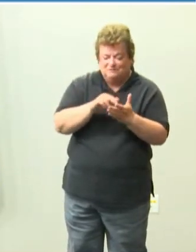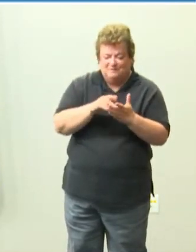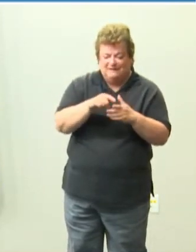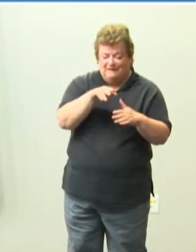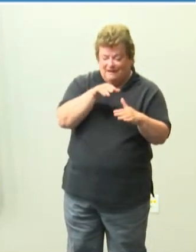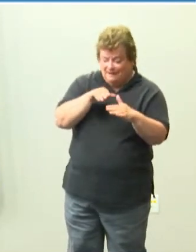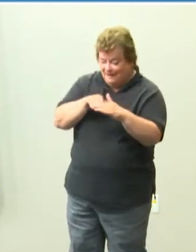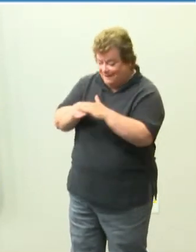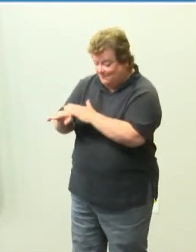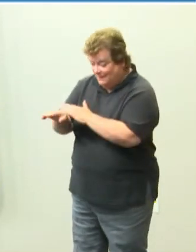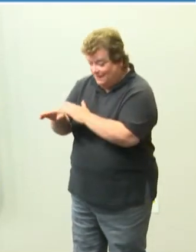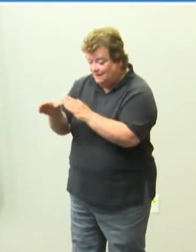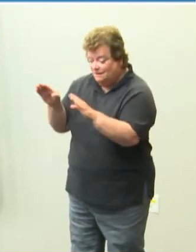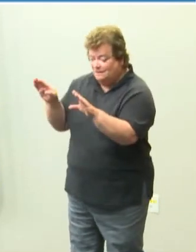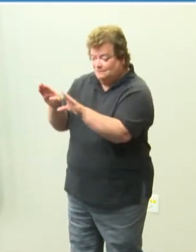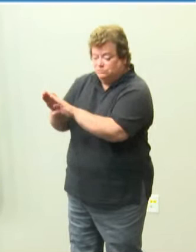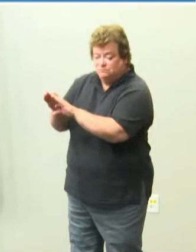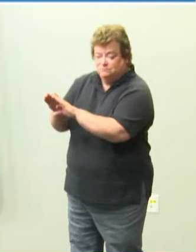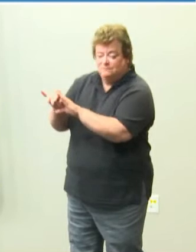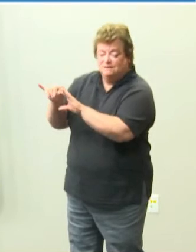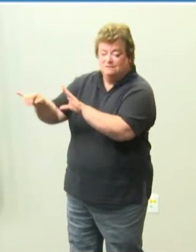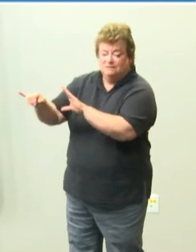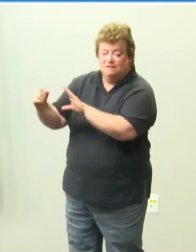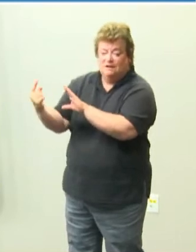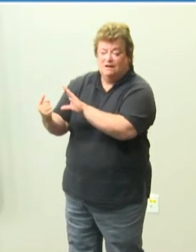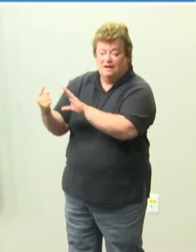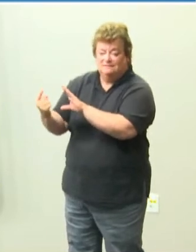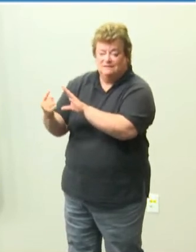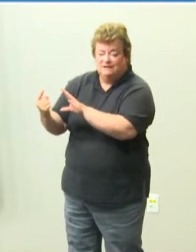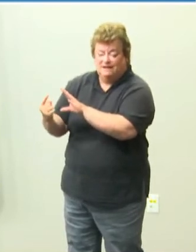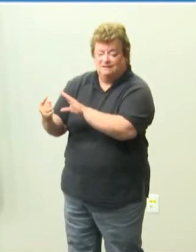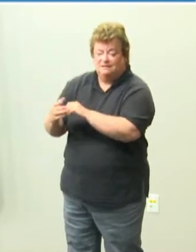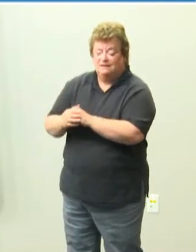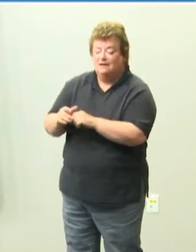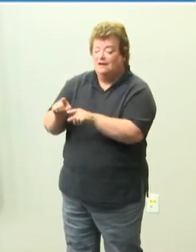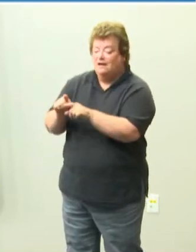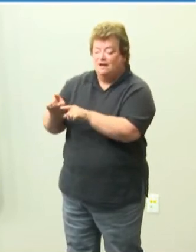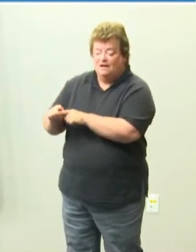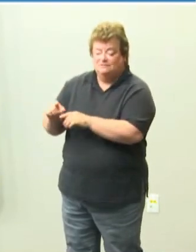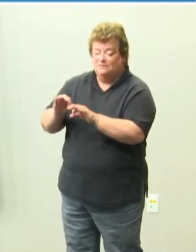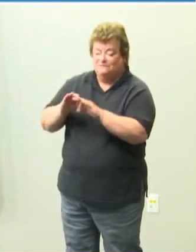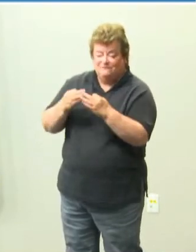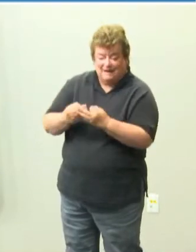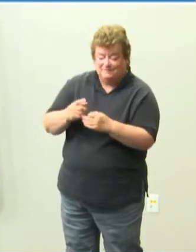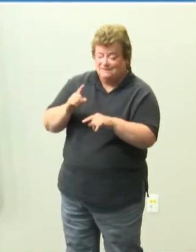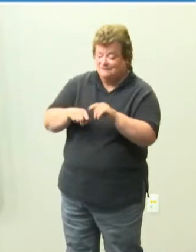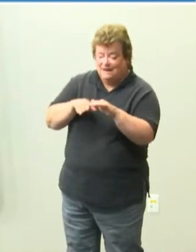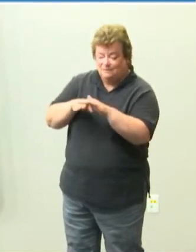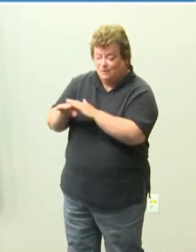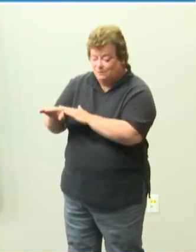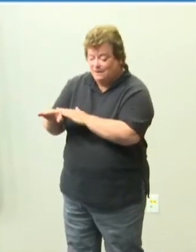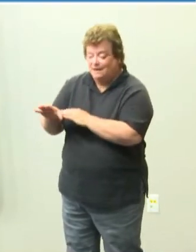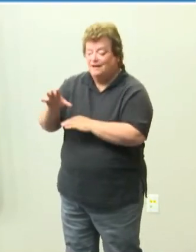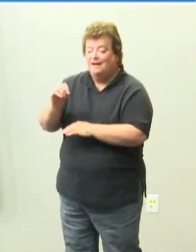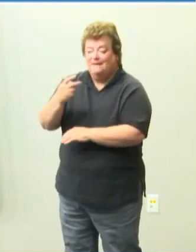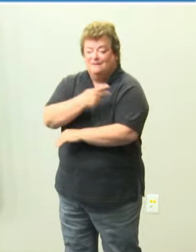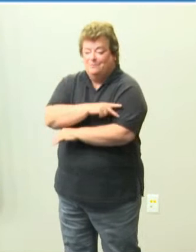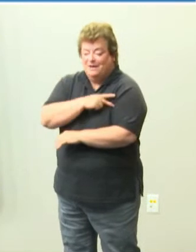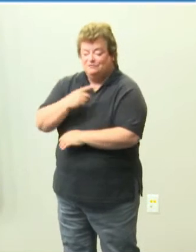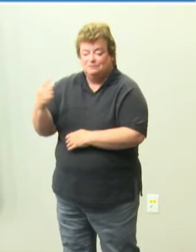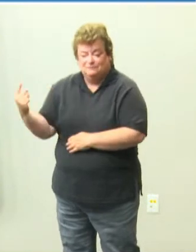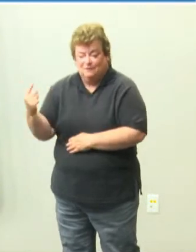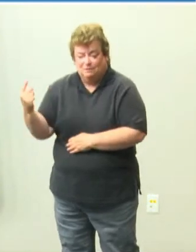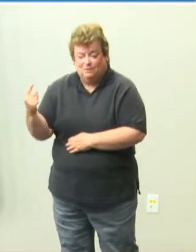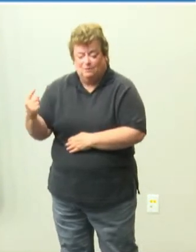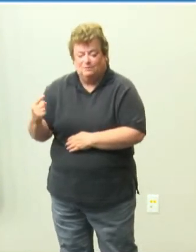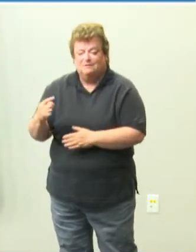comes in, and they feel very isolated, let alone the families of the patients, let alone the patients. And that's kind of where we're back